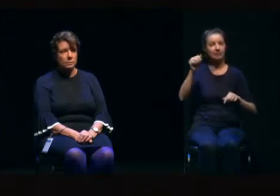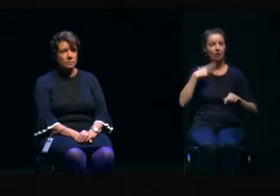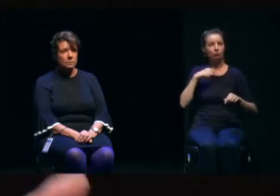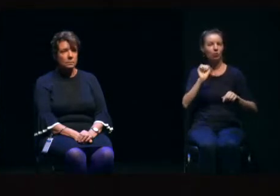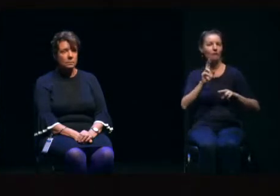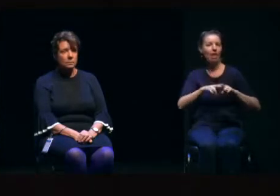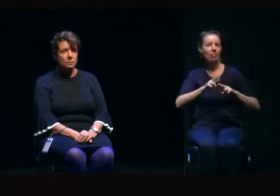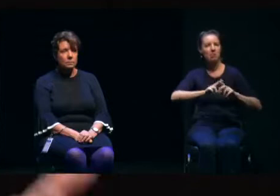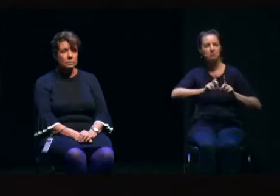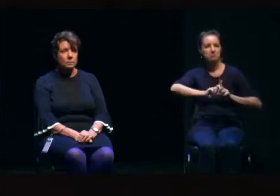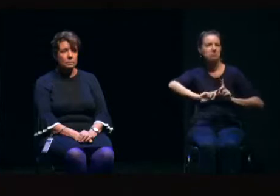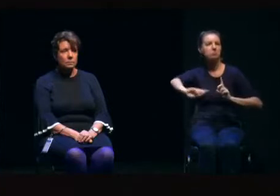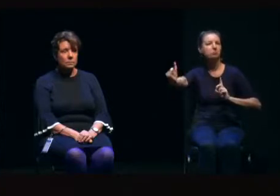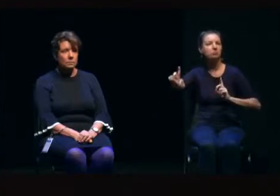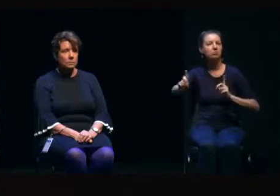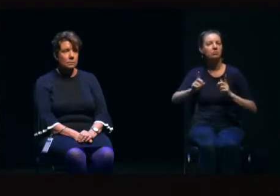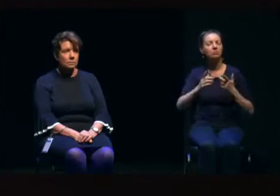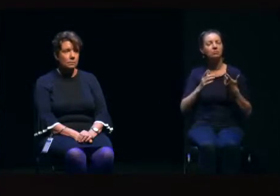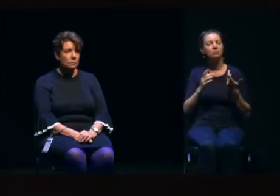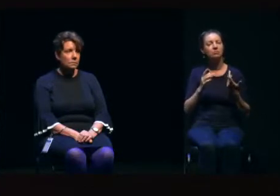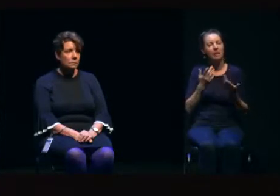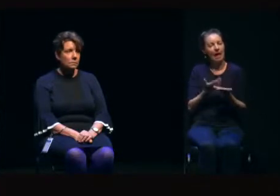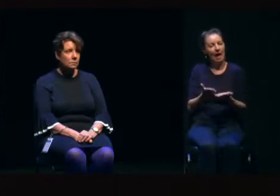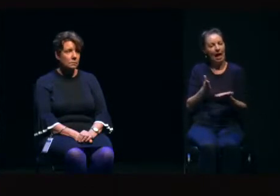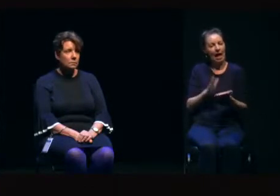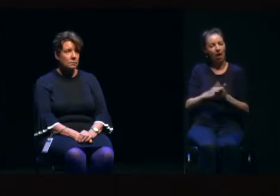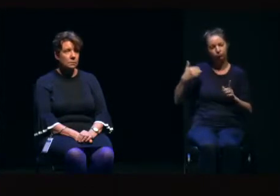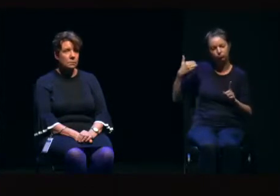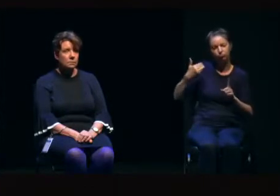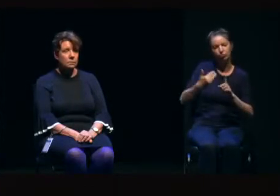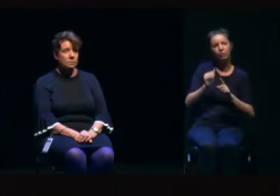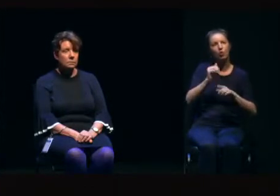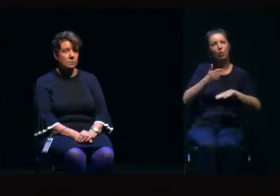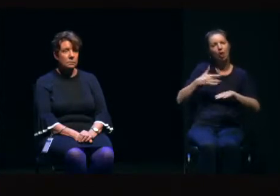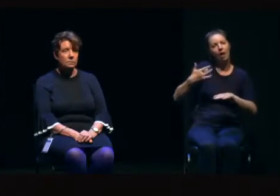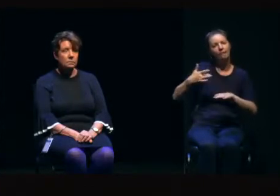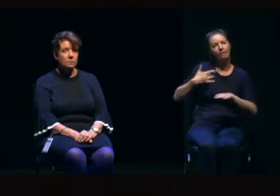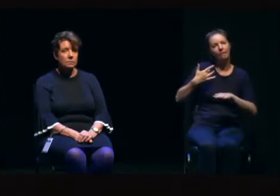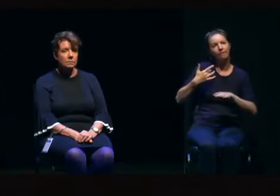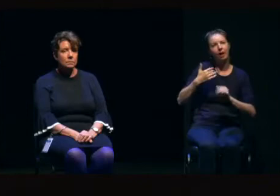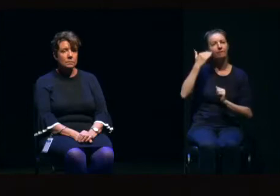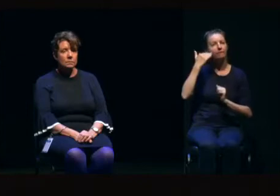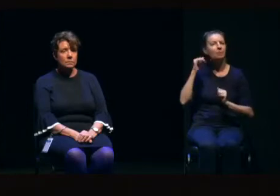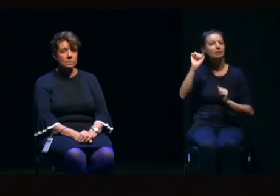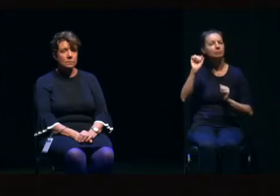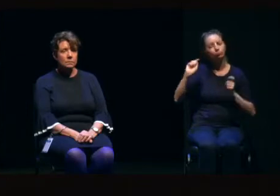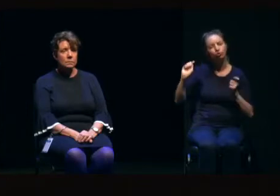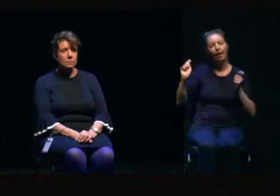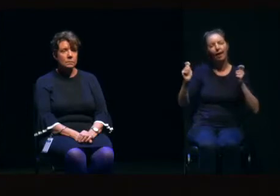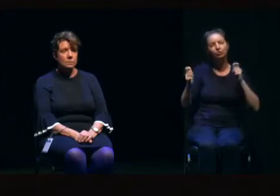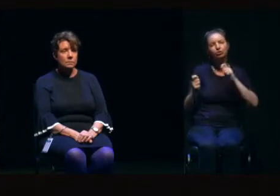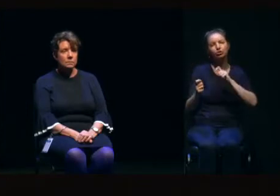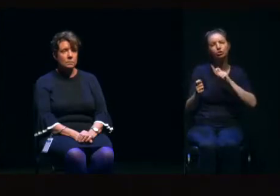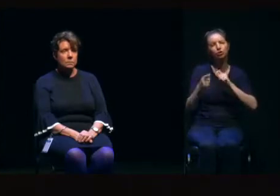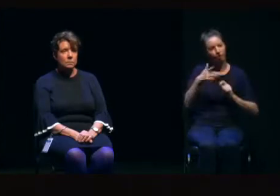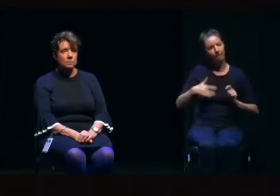and you then made professionally, how has it changed over your career? Has the movement changed for